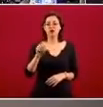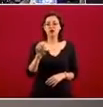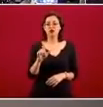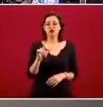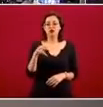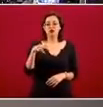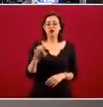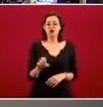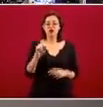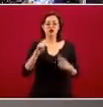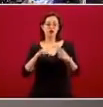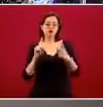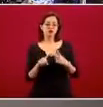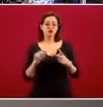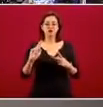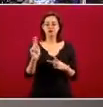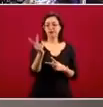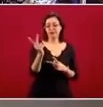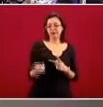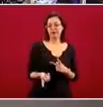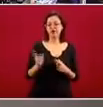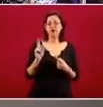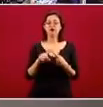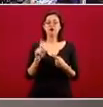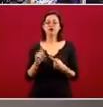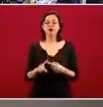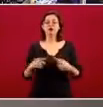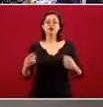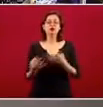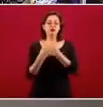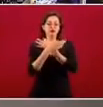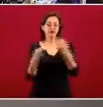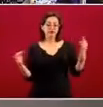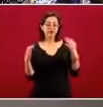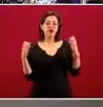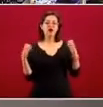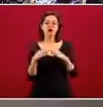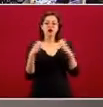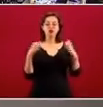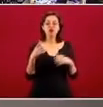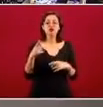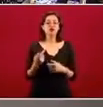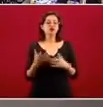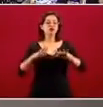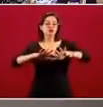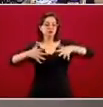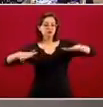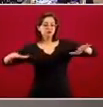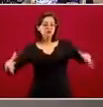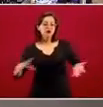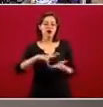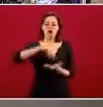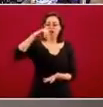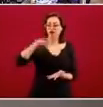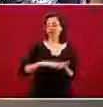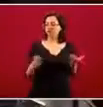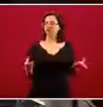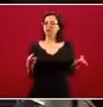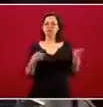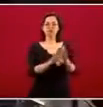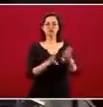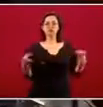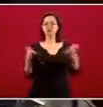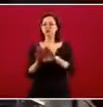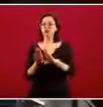Good evening, Jocelyn Arredondo from Notimex. Now, with this health emergency statement that we saw